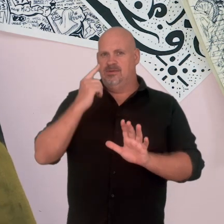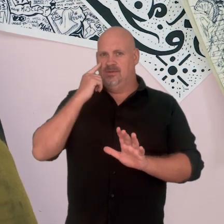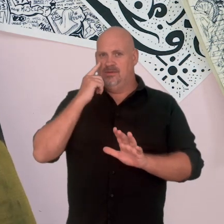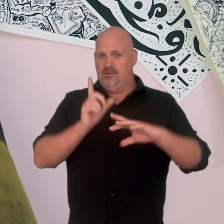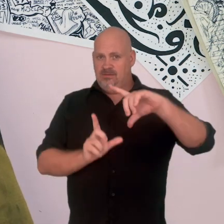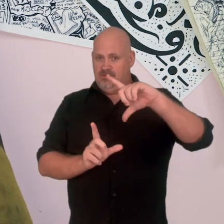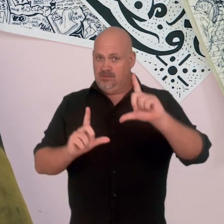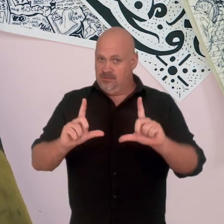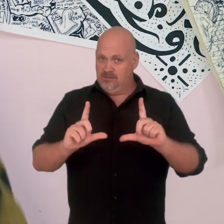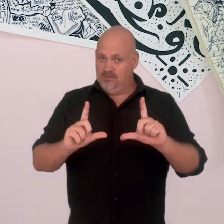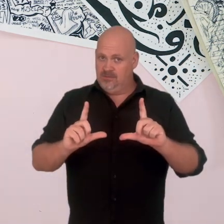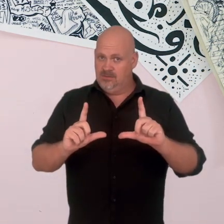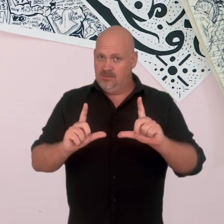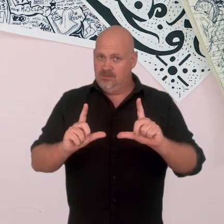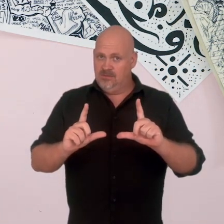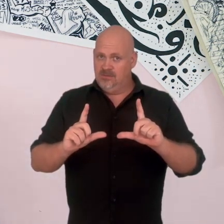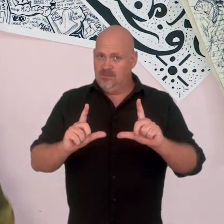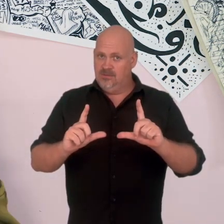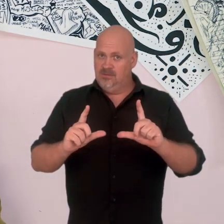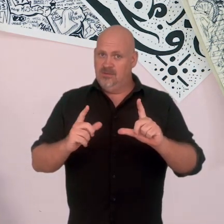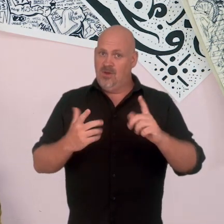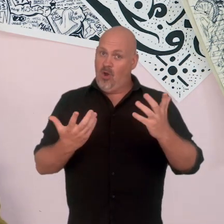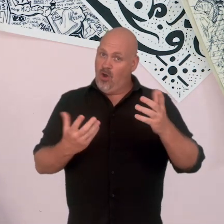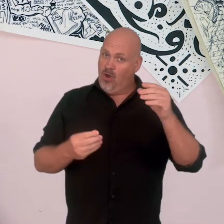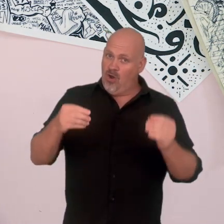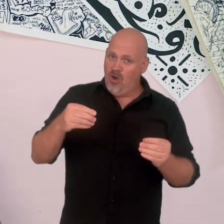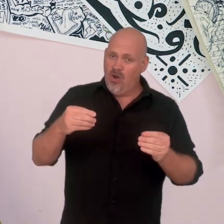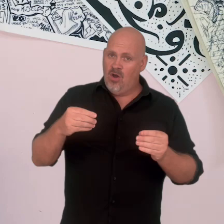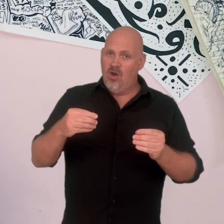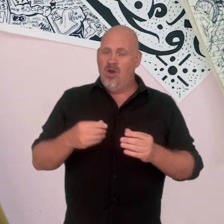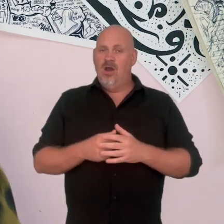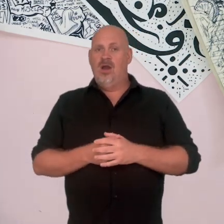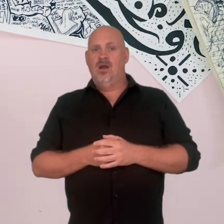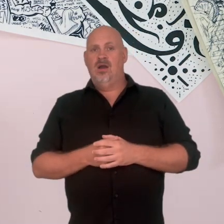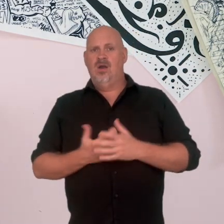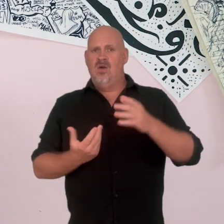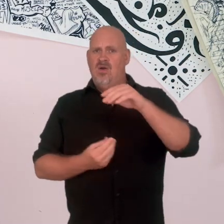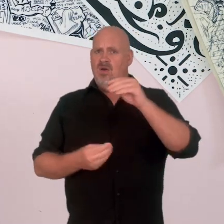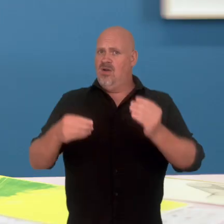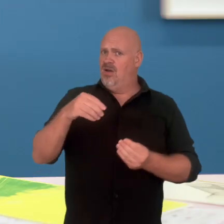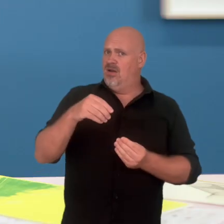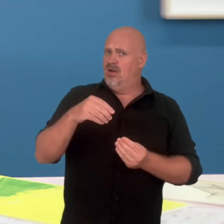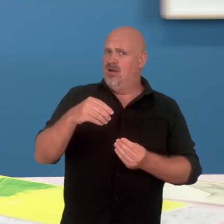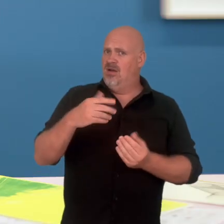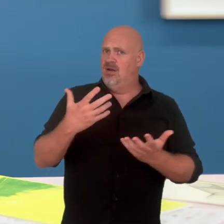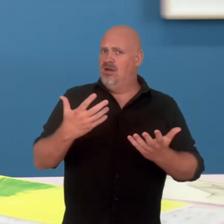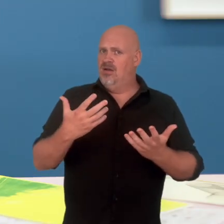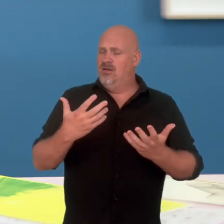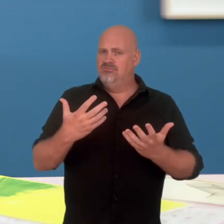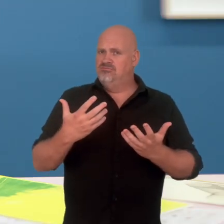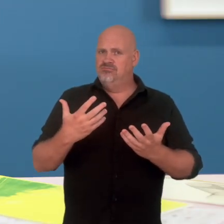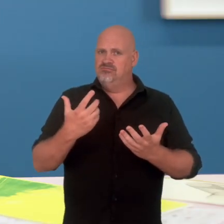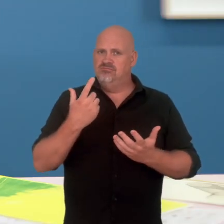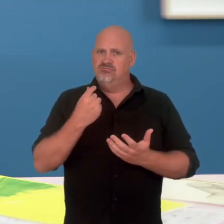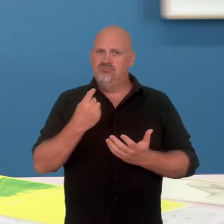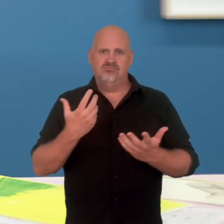this? Is it like this? Or even like this? In your own way, you can kind